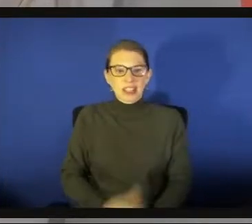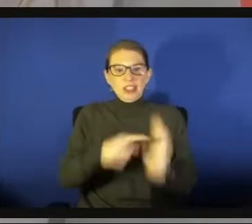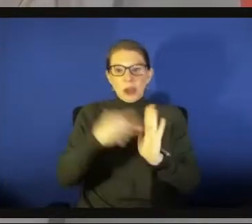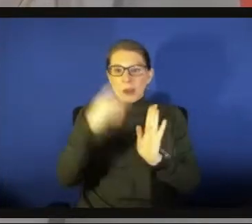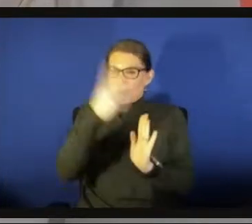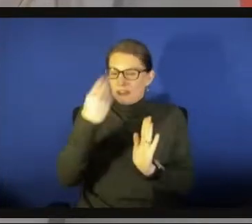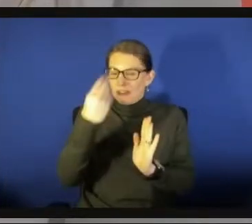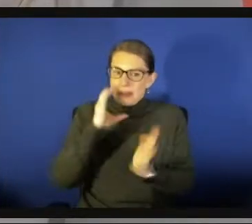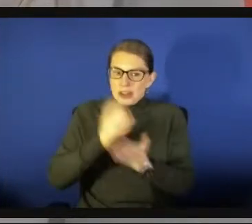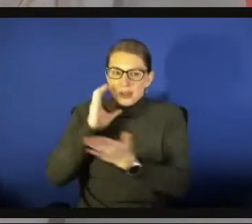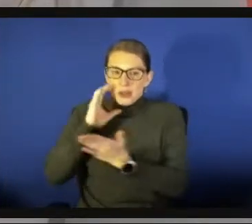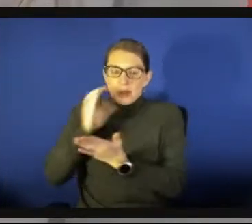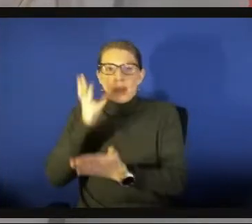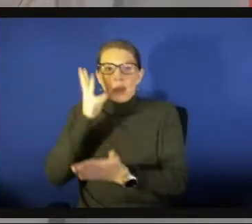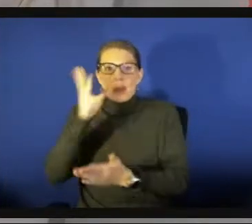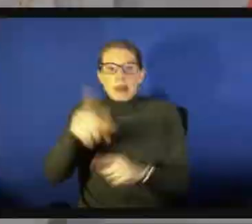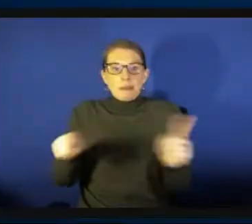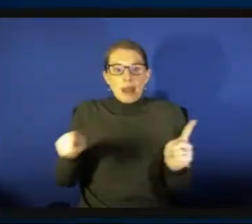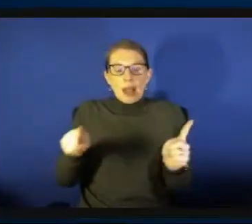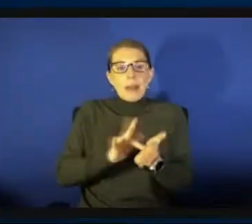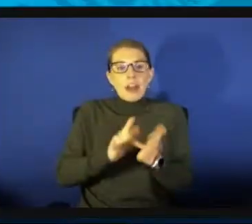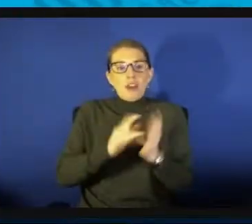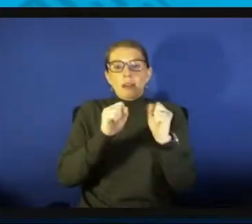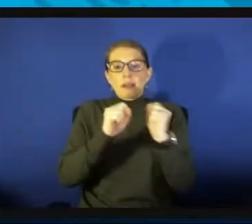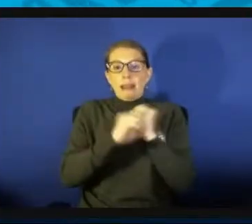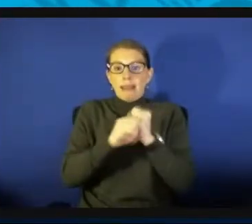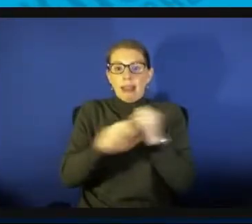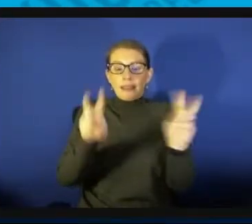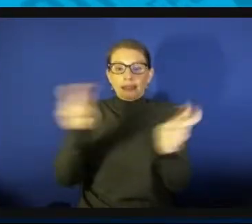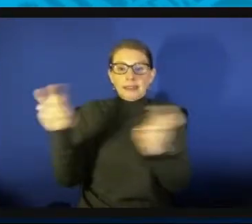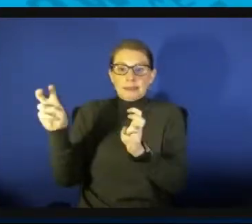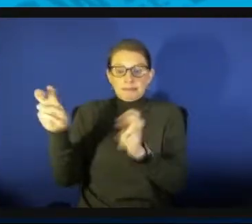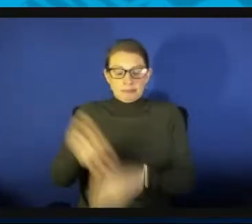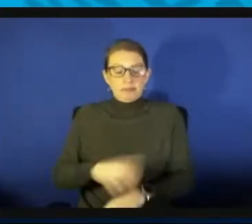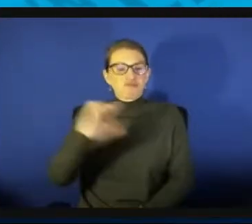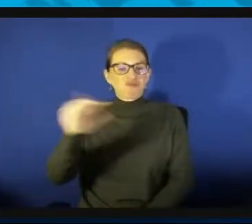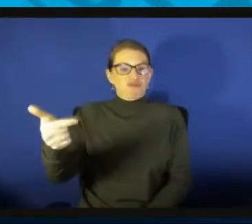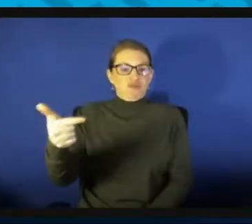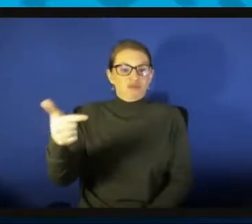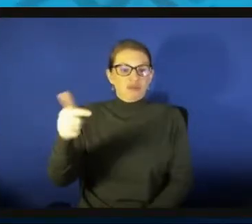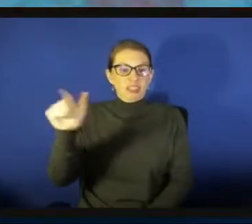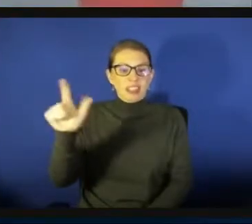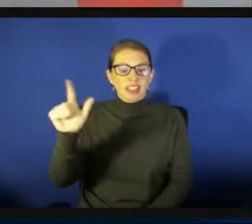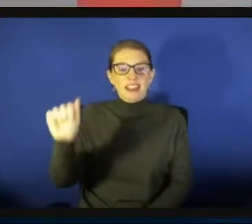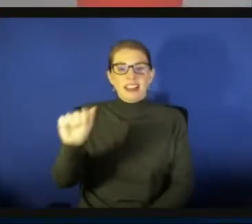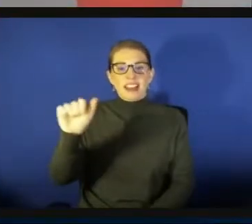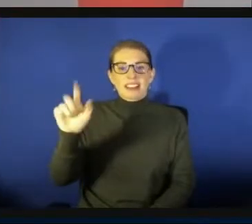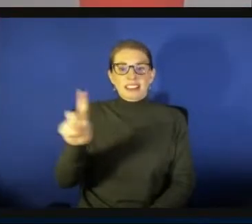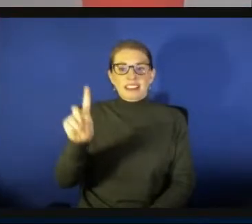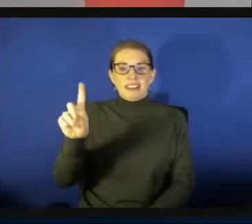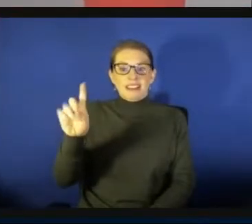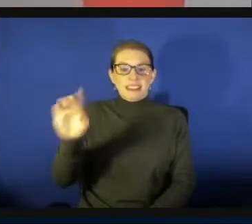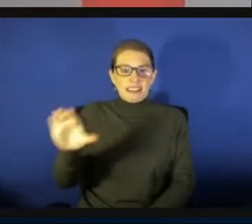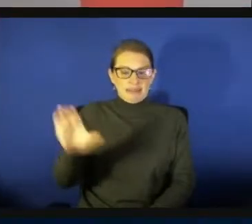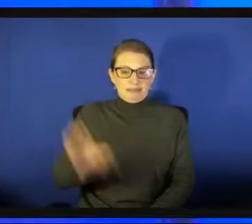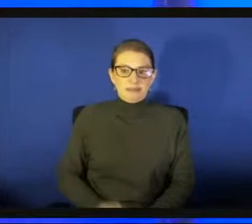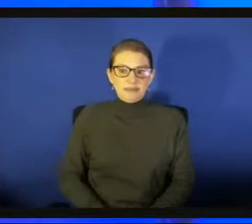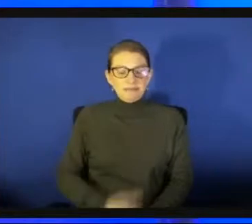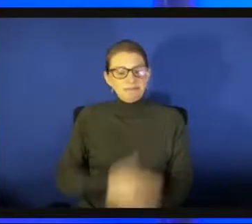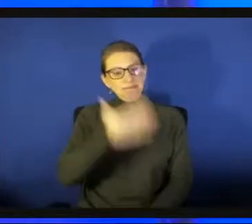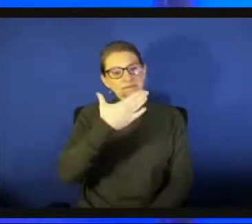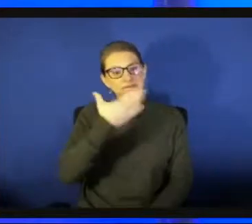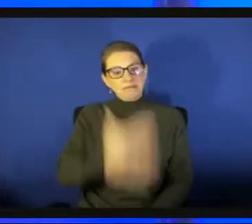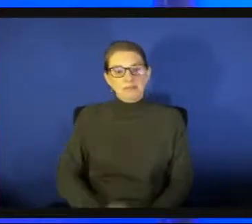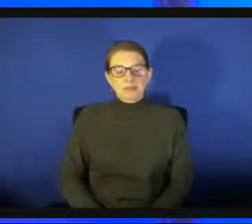first, let's get a check of our medical headlines. I'm going to send it now over to Alexis Del Cid, who is joining us in studio. Thank you, Jess. That is such